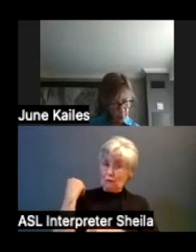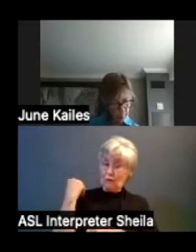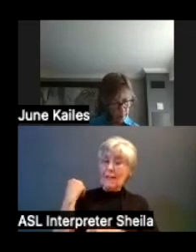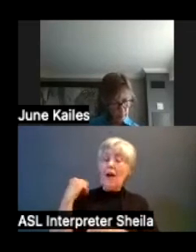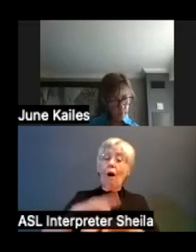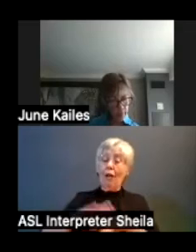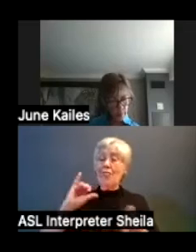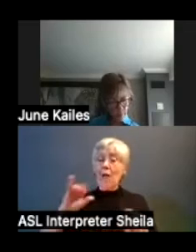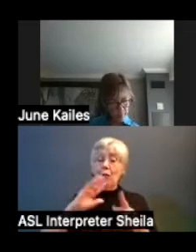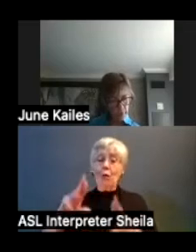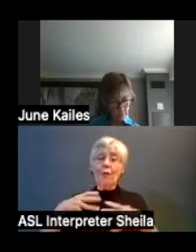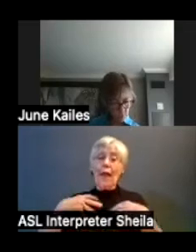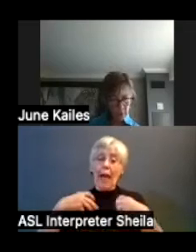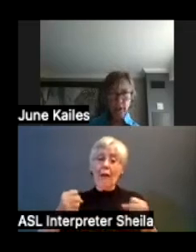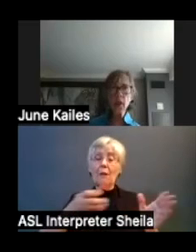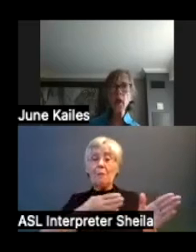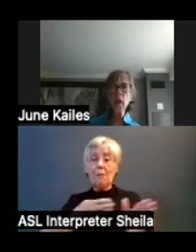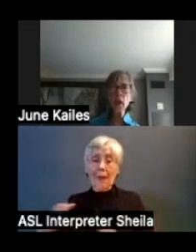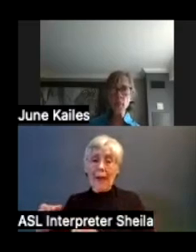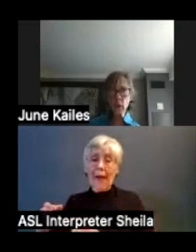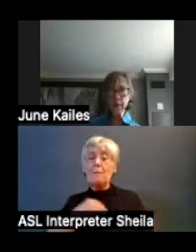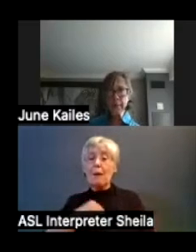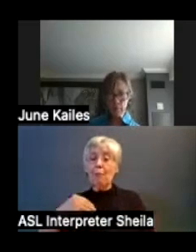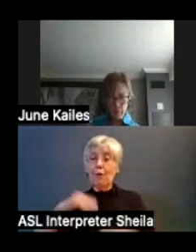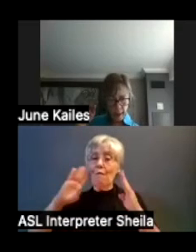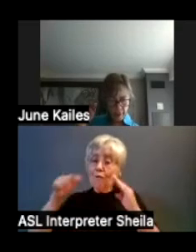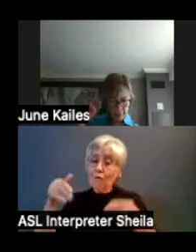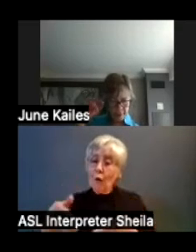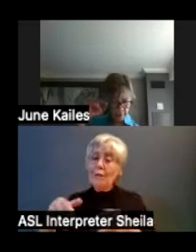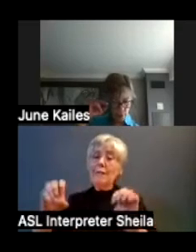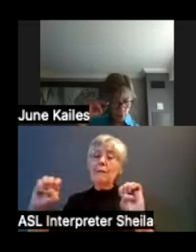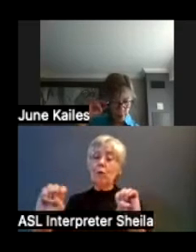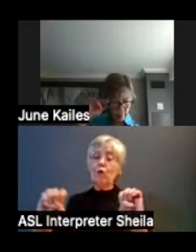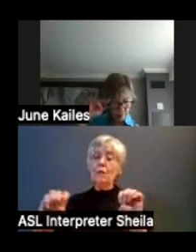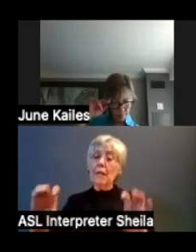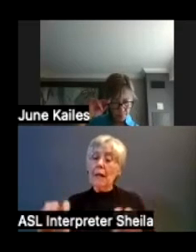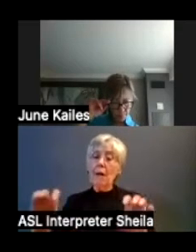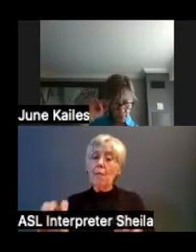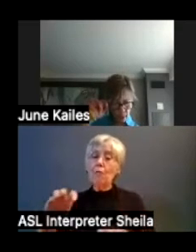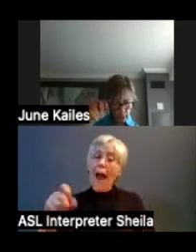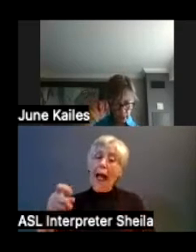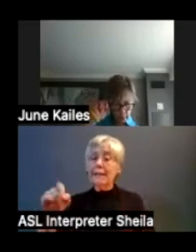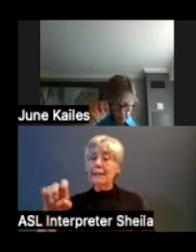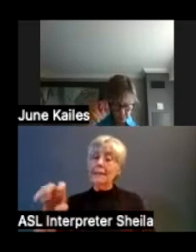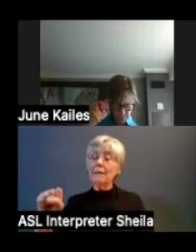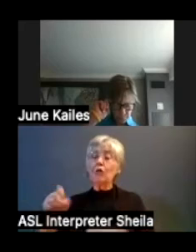report, Health Plan Member Focused Emergency Practices Roadmap.